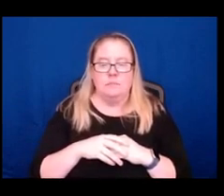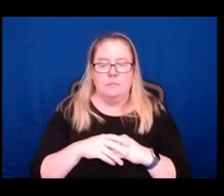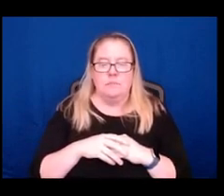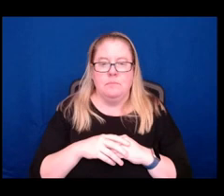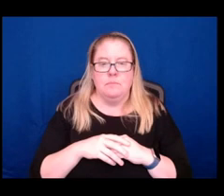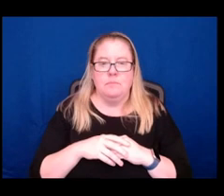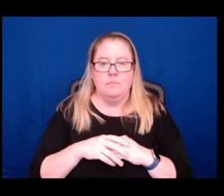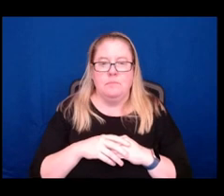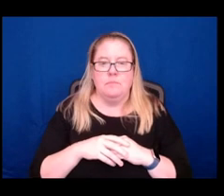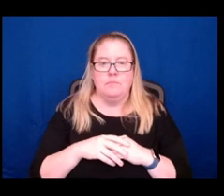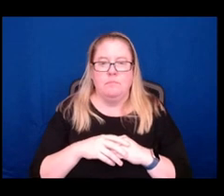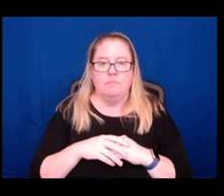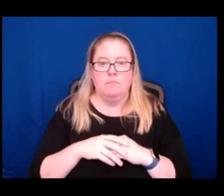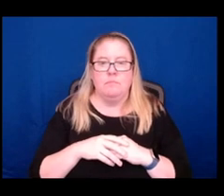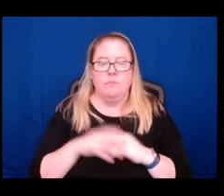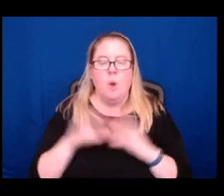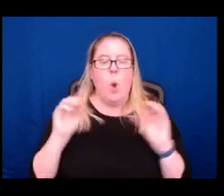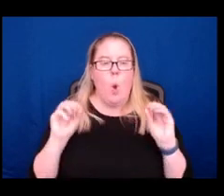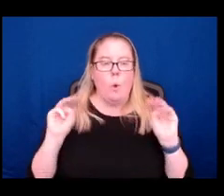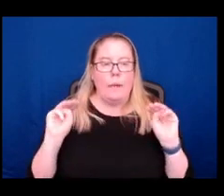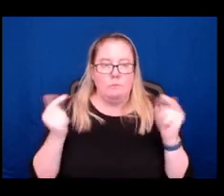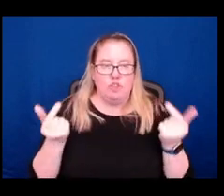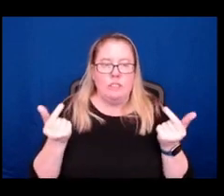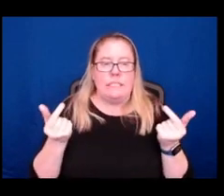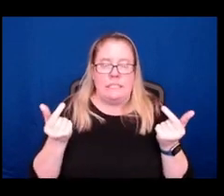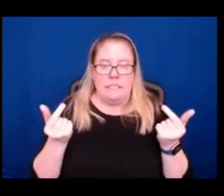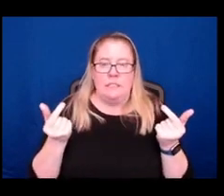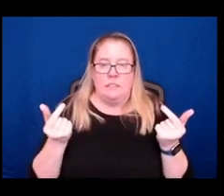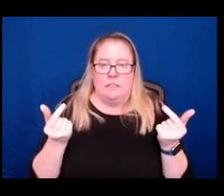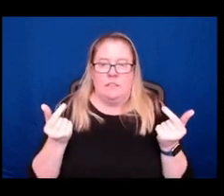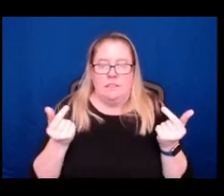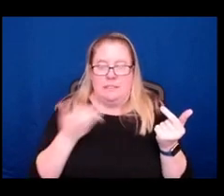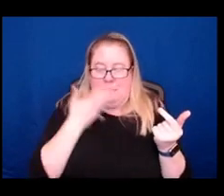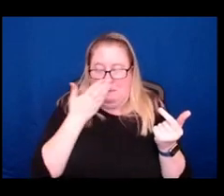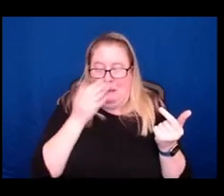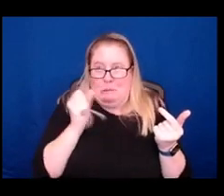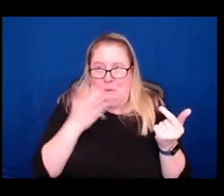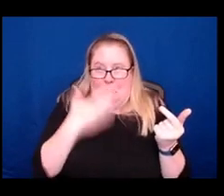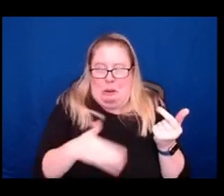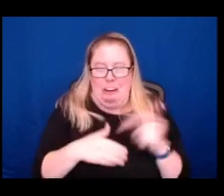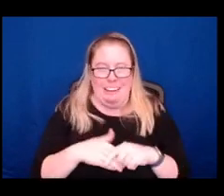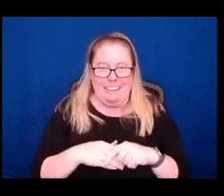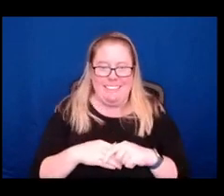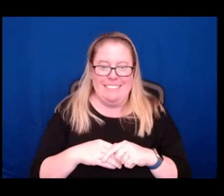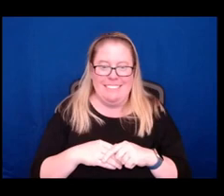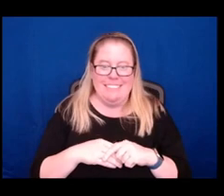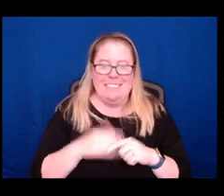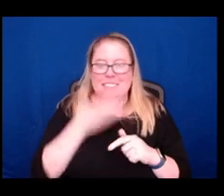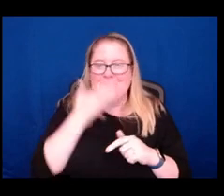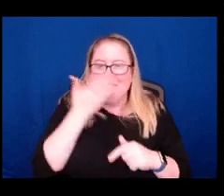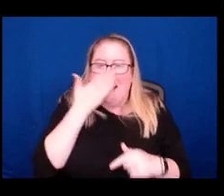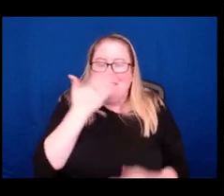OMG. Y'all, this smells so good. This smells so good.